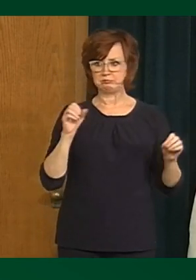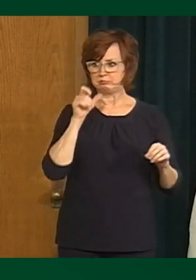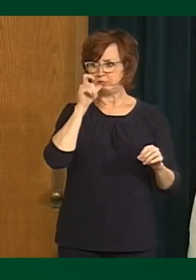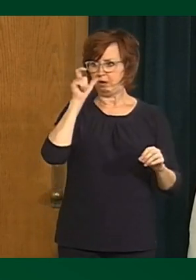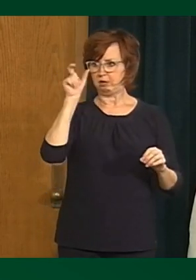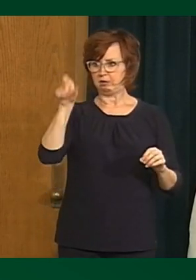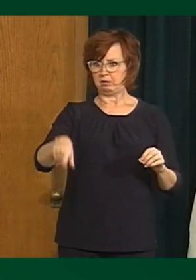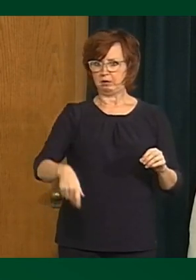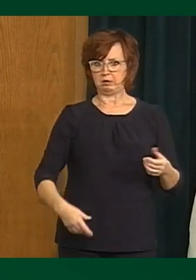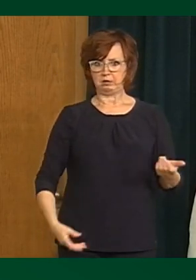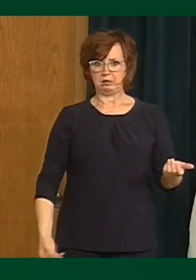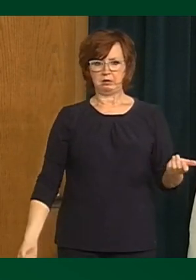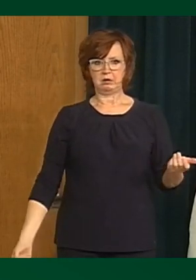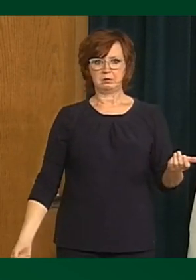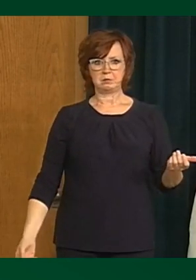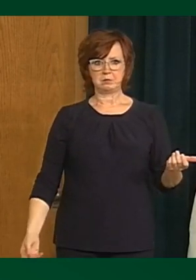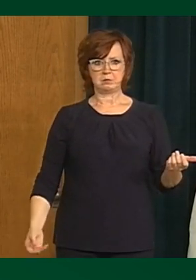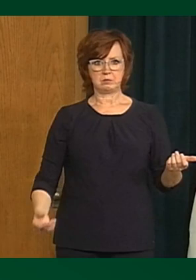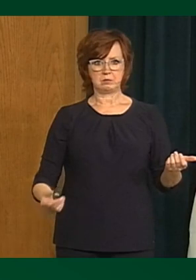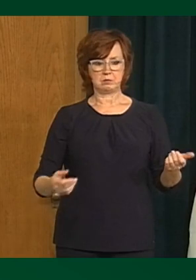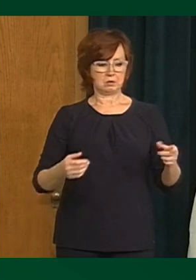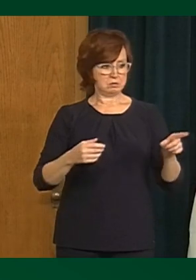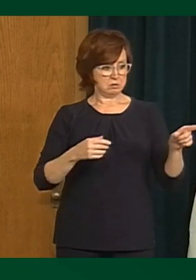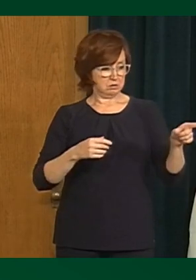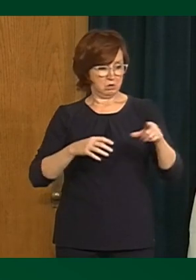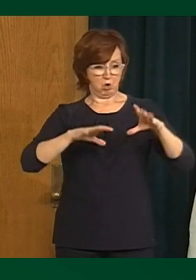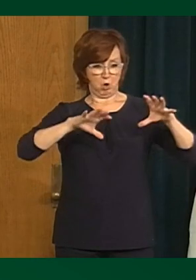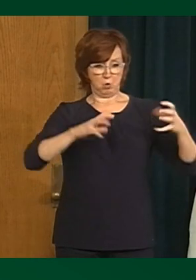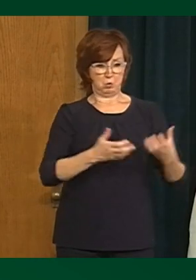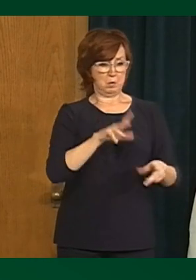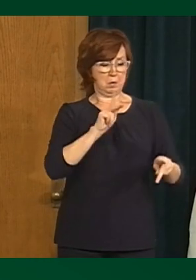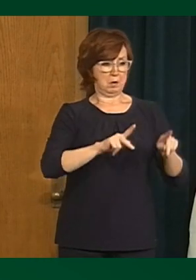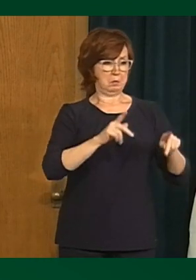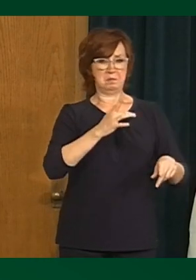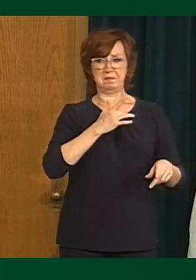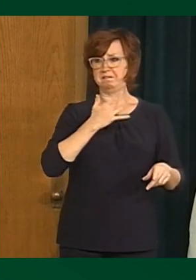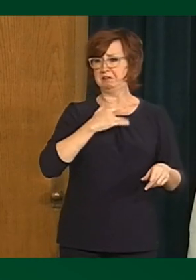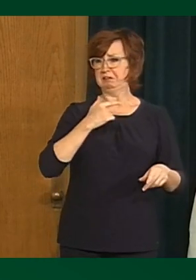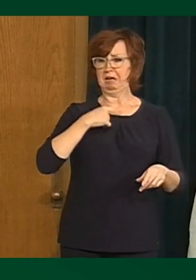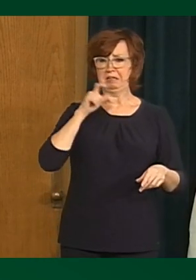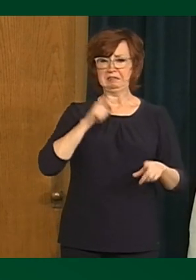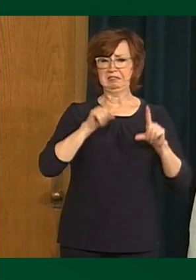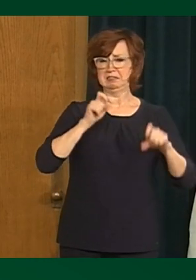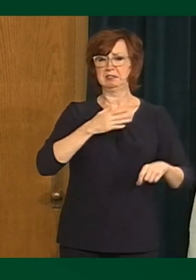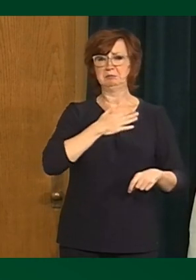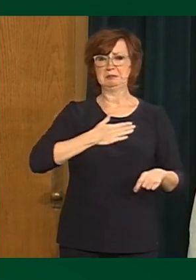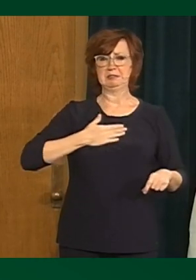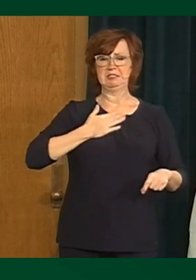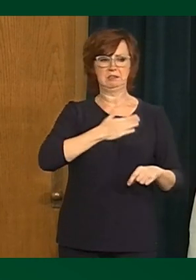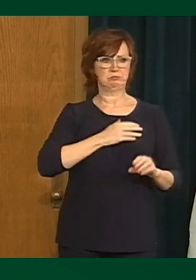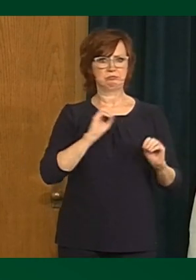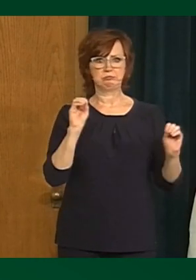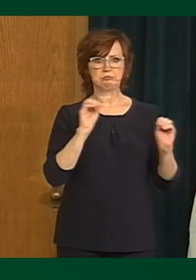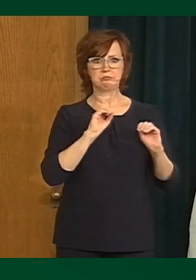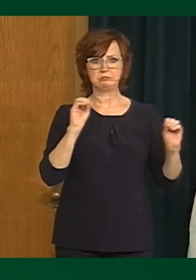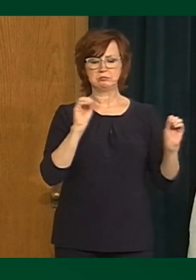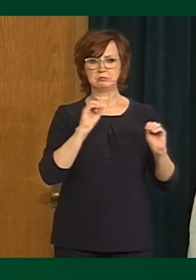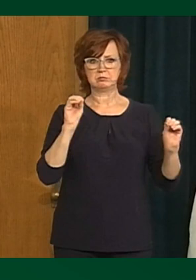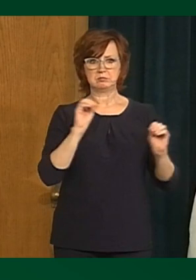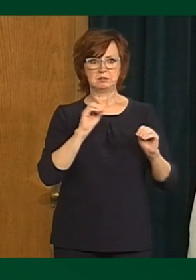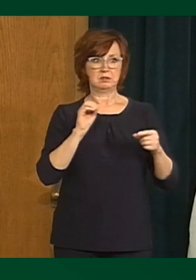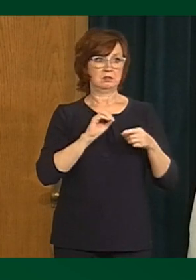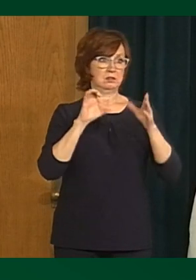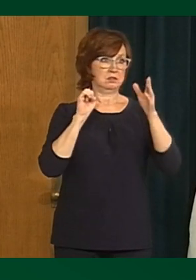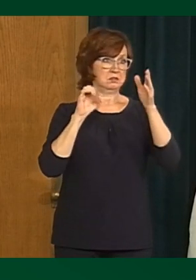presenting with a symptom. That is why we have expanded some of our testing criteria. And Scott, you may, or Doctor, you